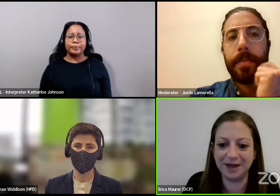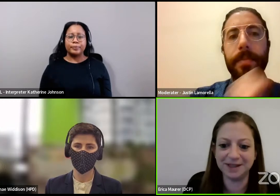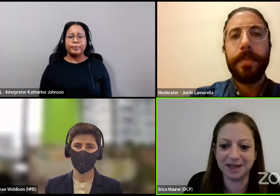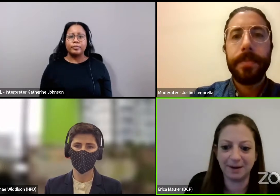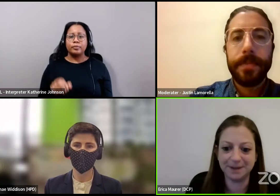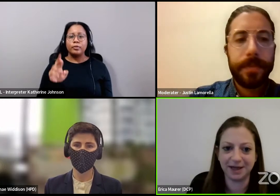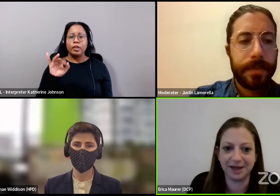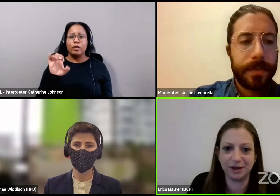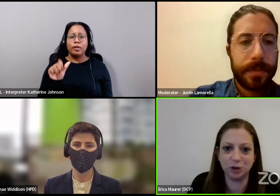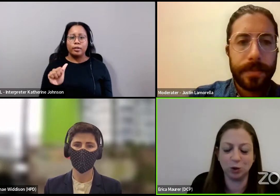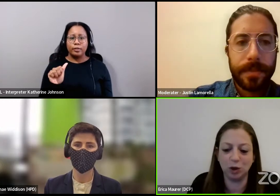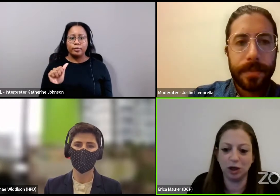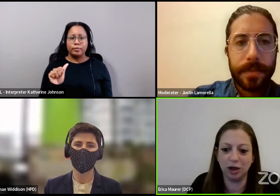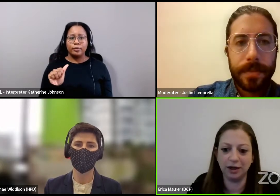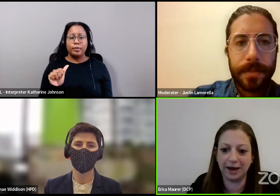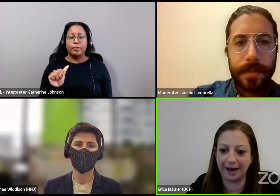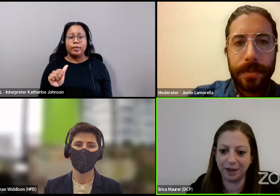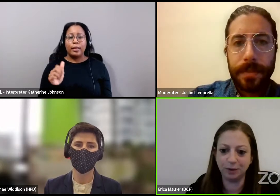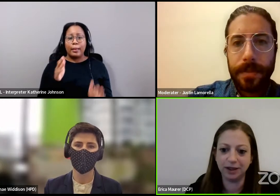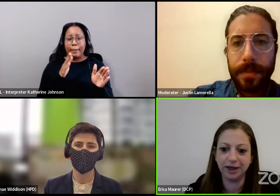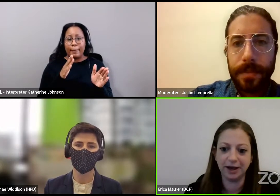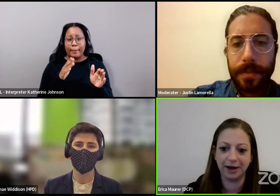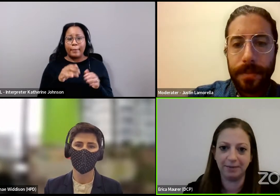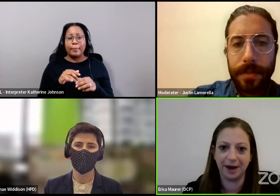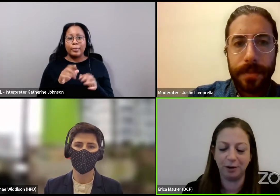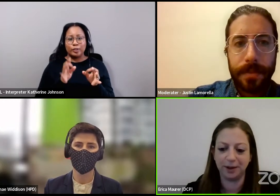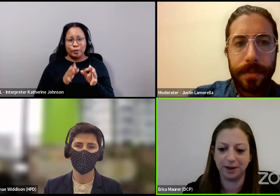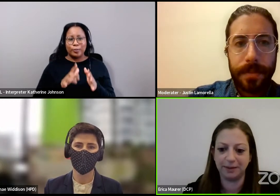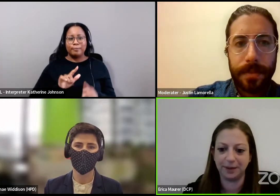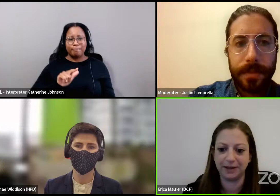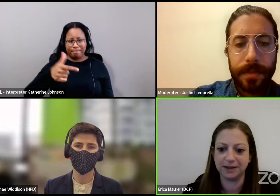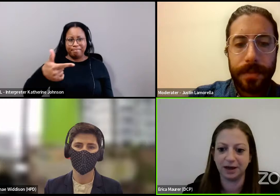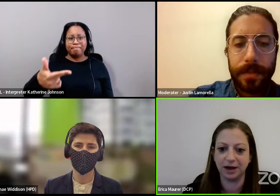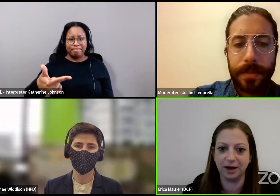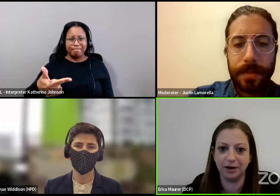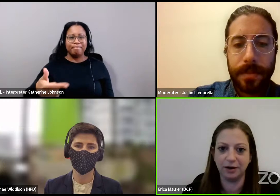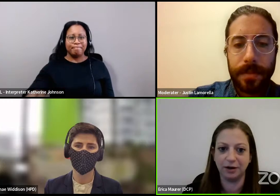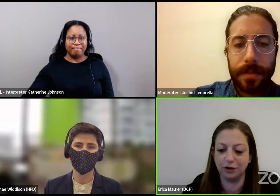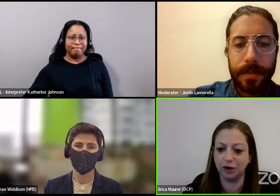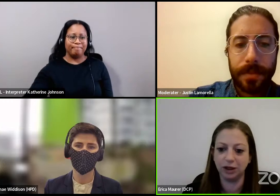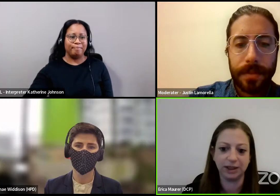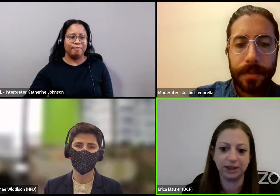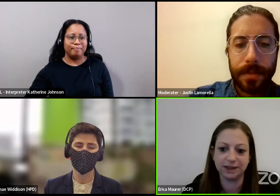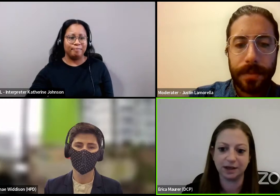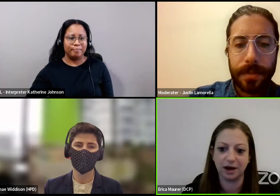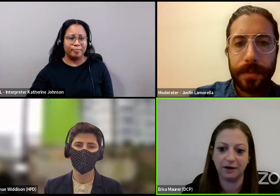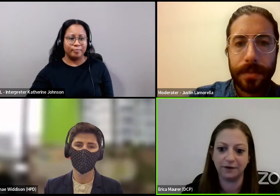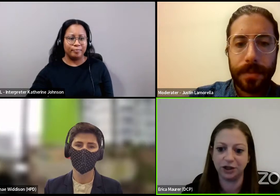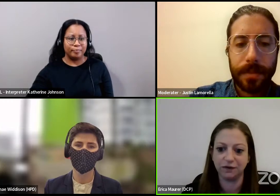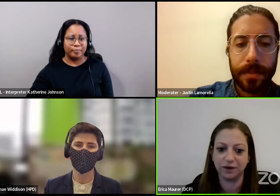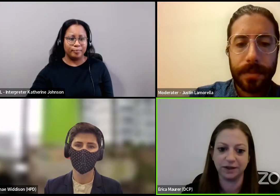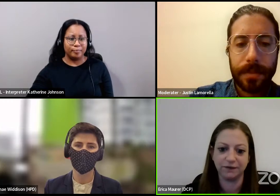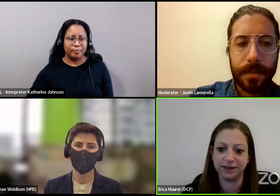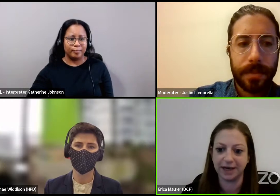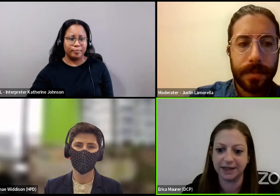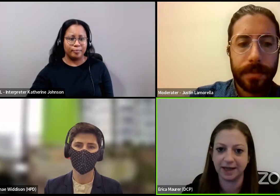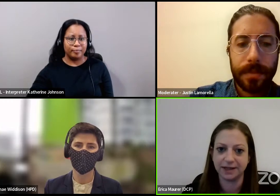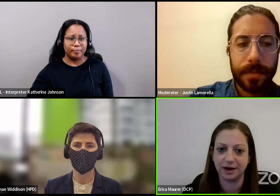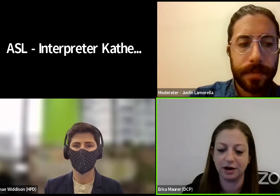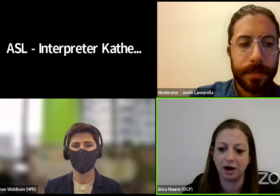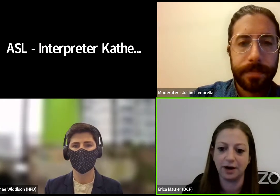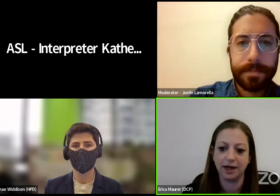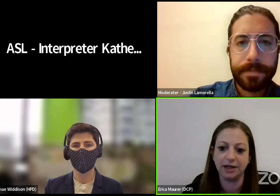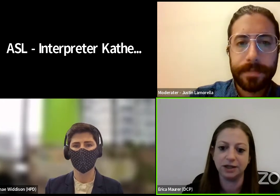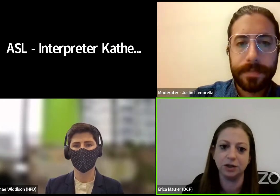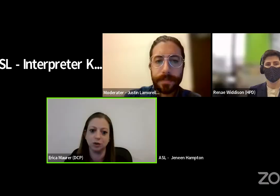Our plan is to update the tool annually. That'll be based on the release of each of the different data